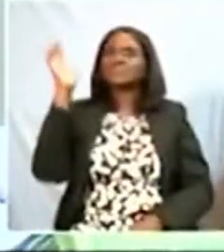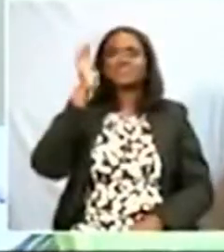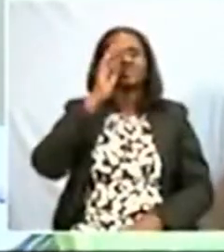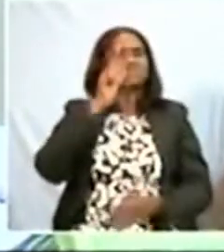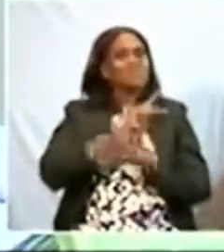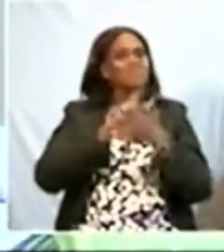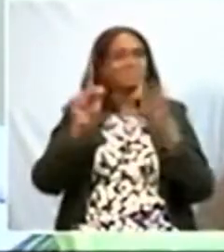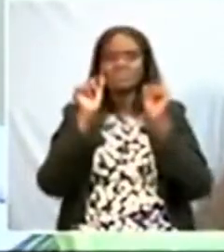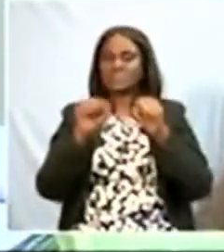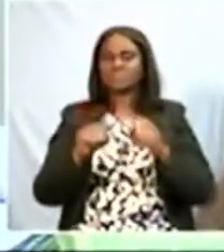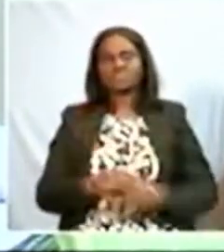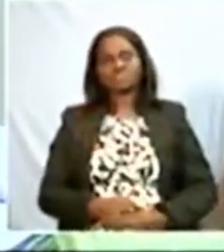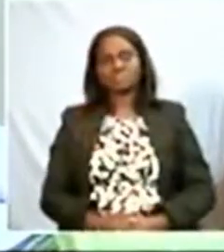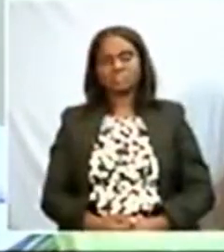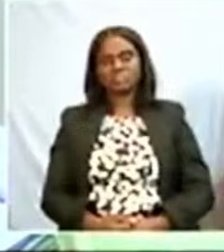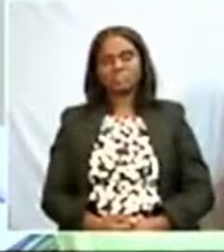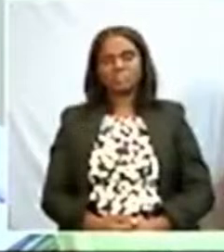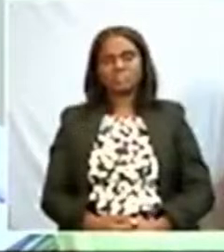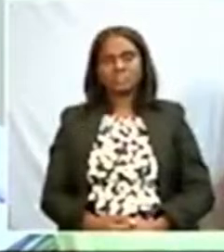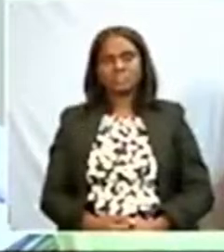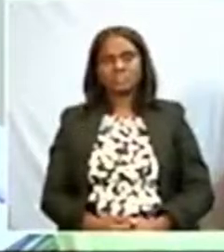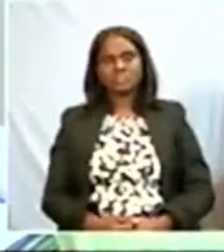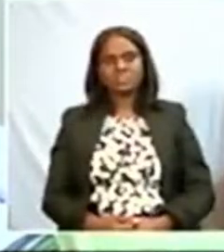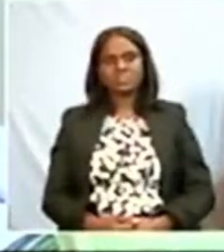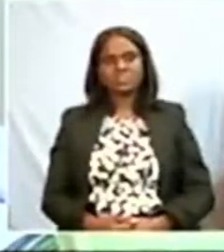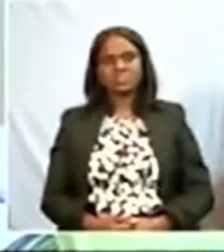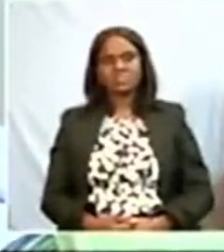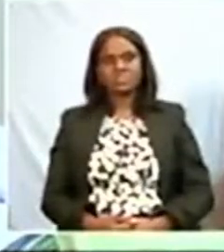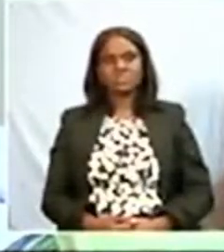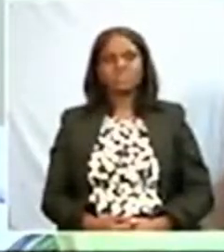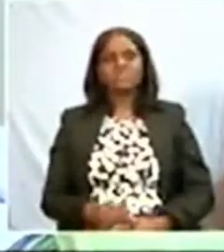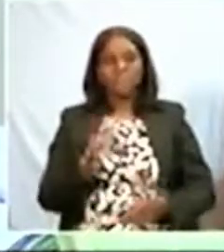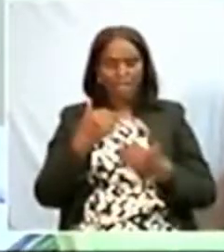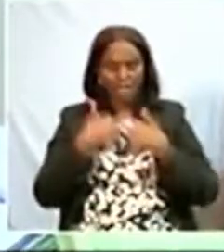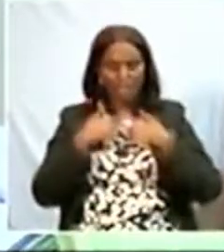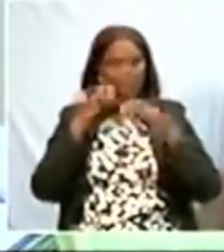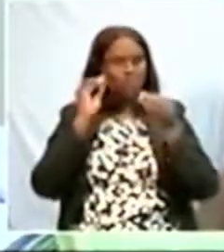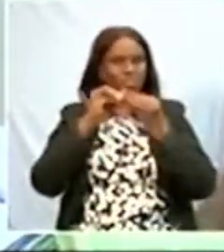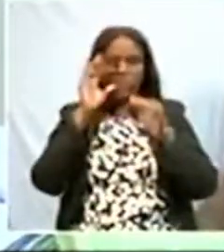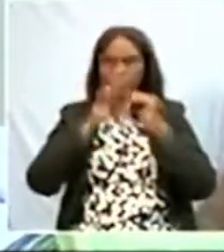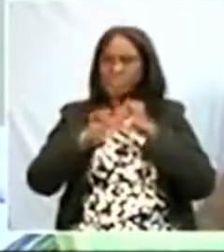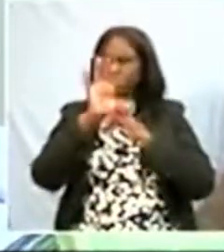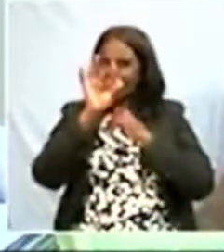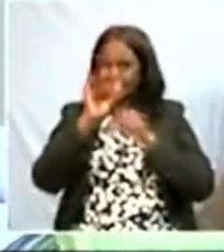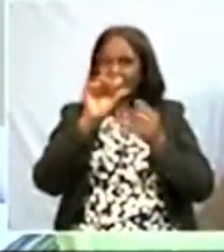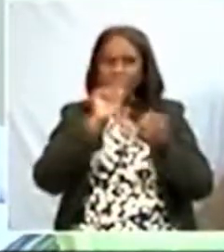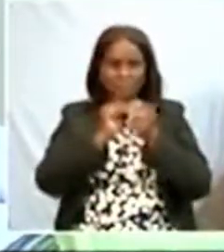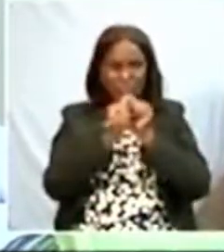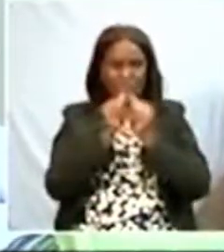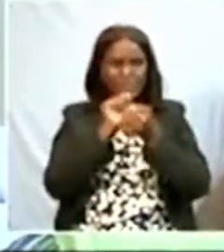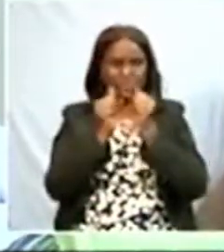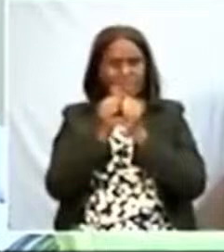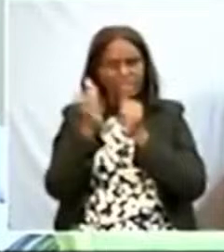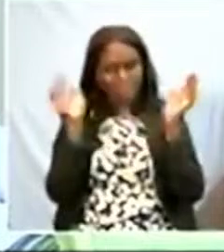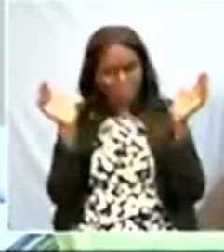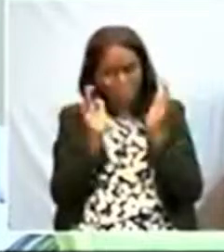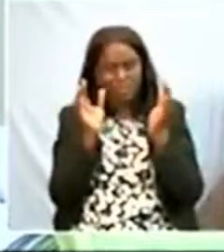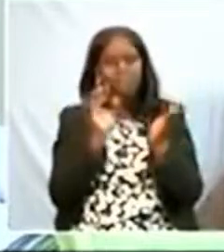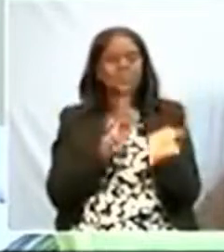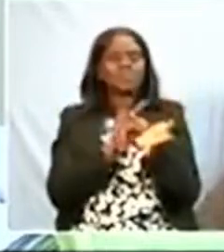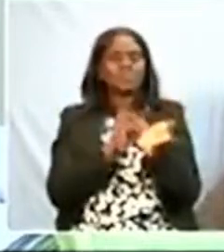week. One council which has more than 90 queries, and all of them, you have summarized very well,